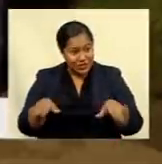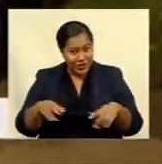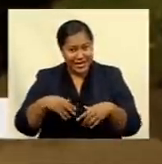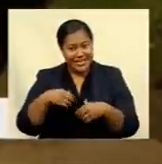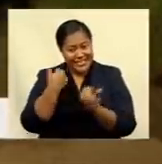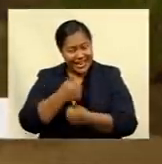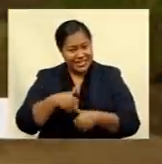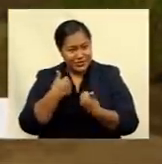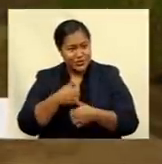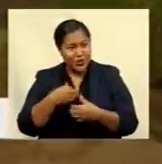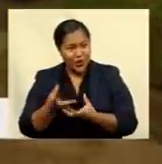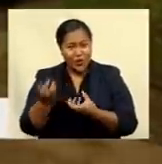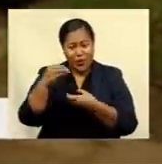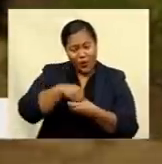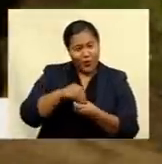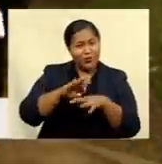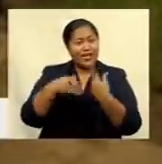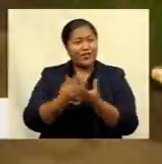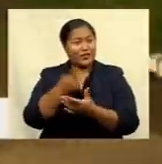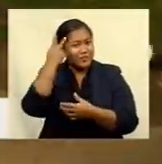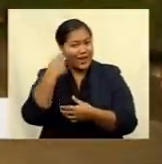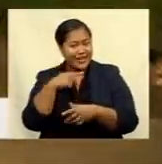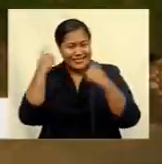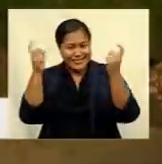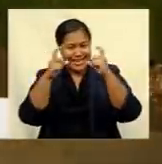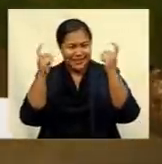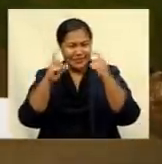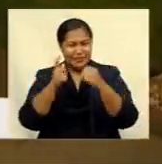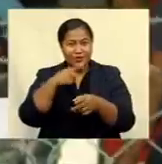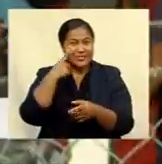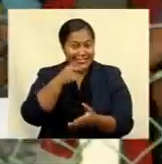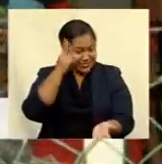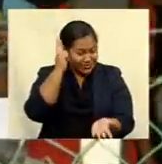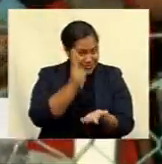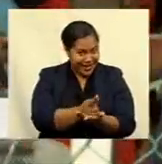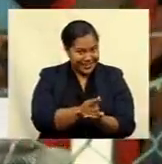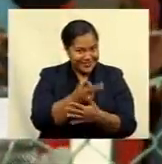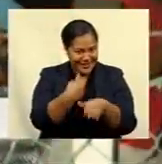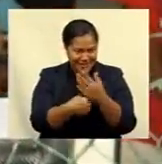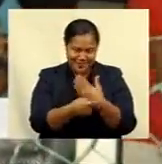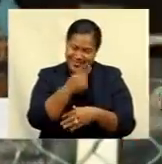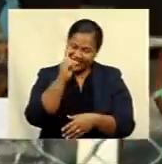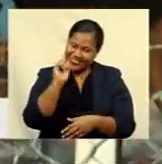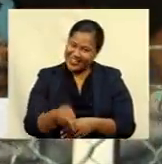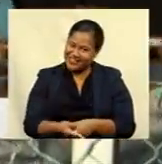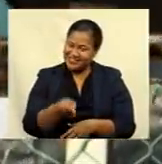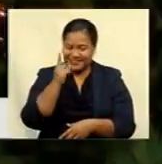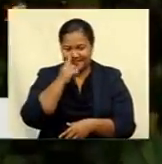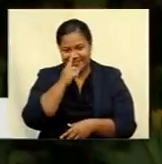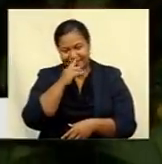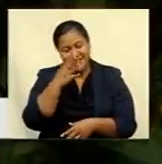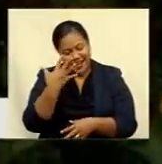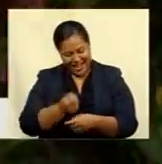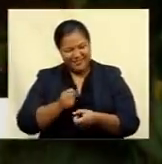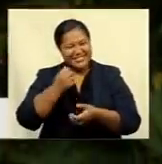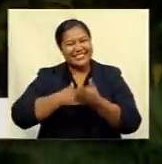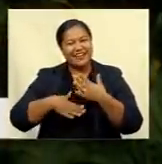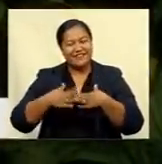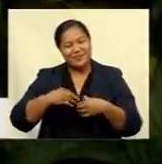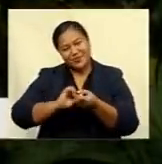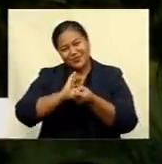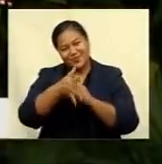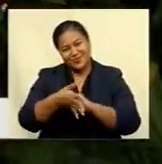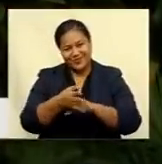in the celebration as the win was a break from reality for the thousands of Fijians suffering from the impact of